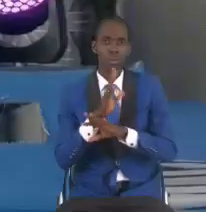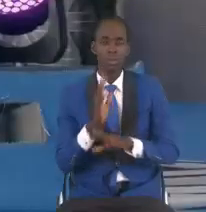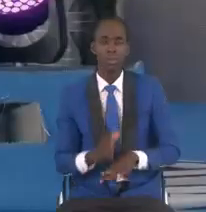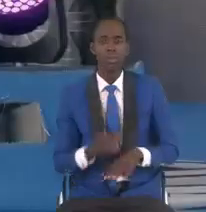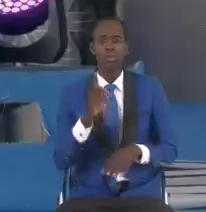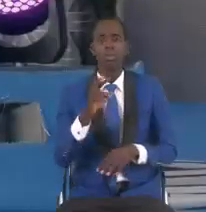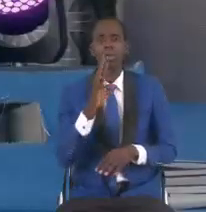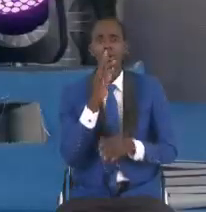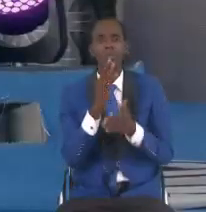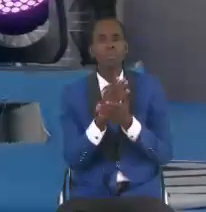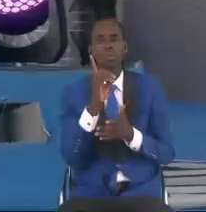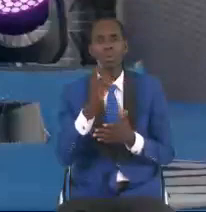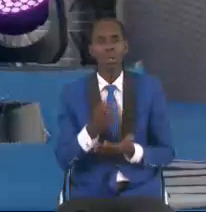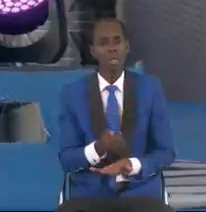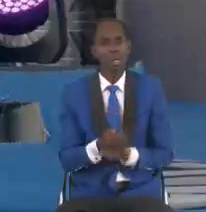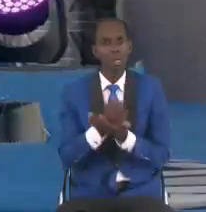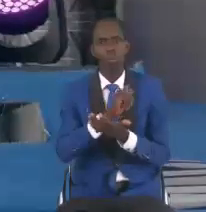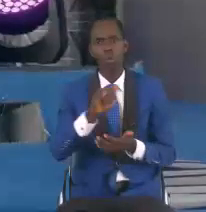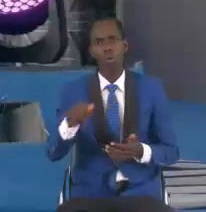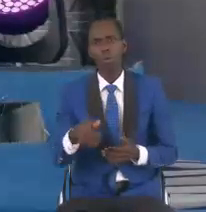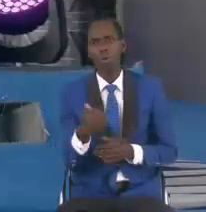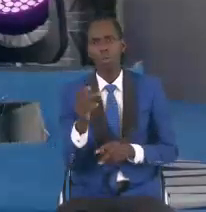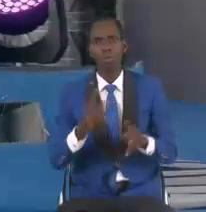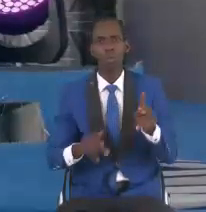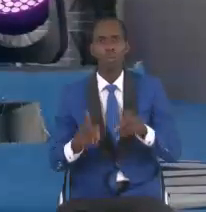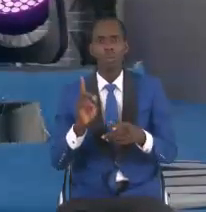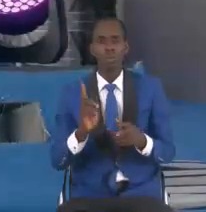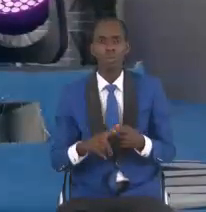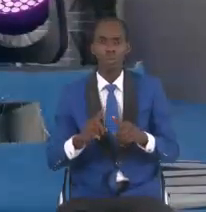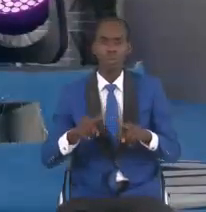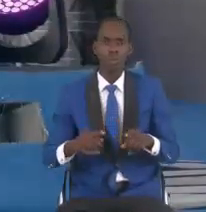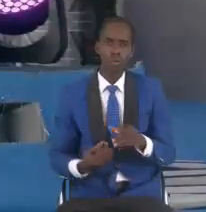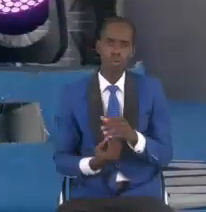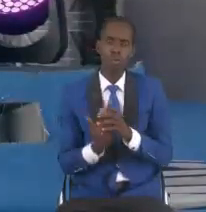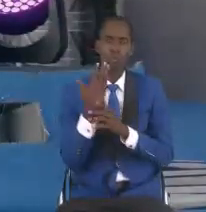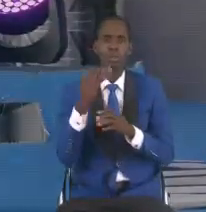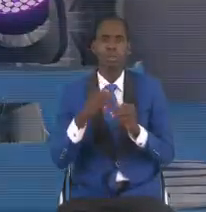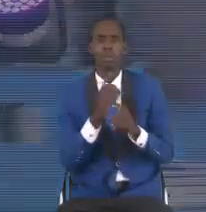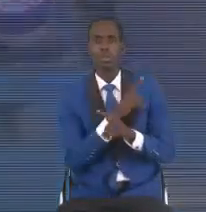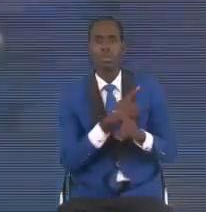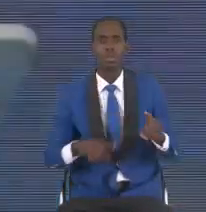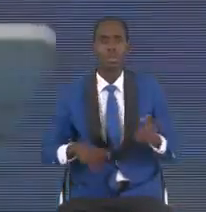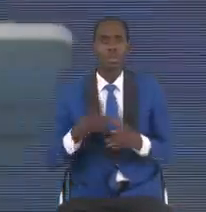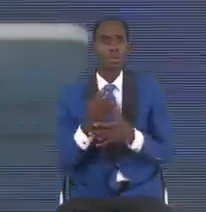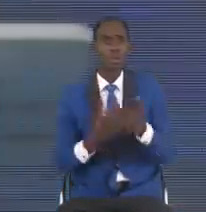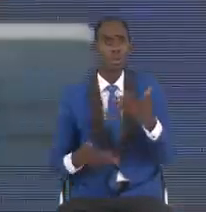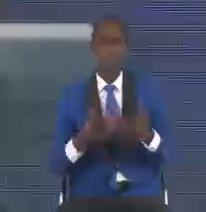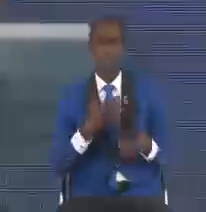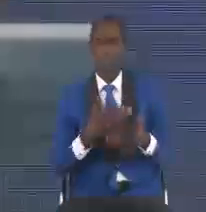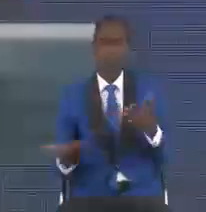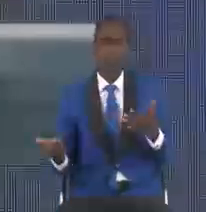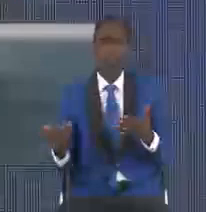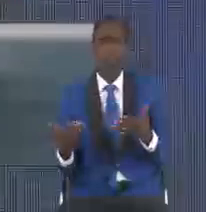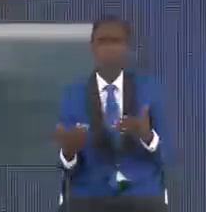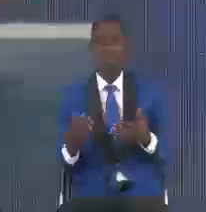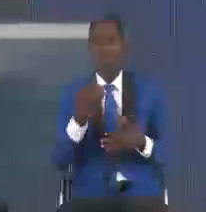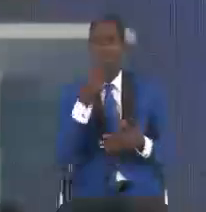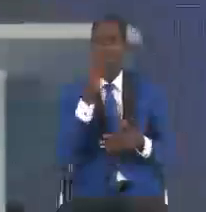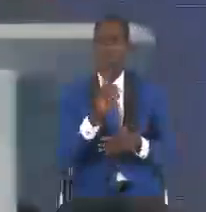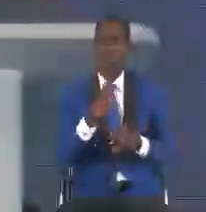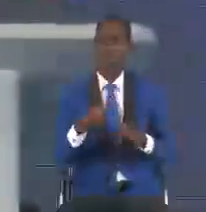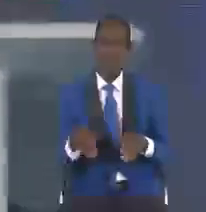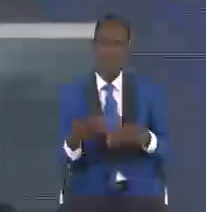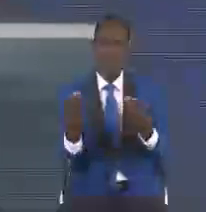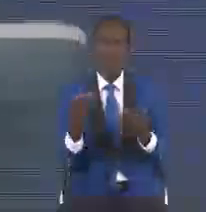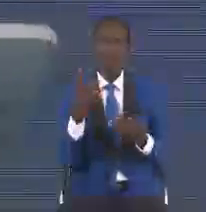somebody helping other people to go and to grow in the Lord, whatever charge you give must be